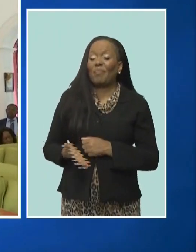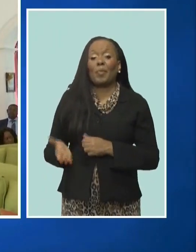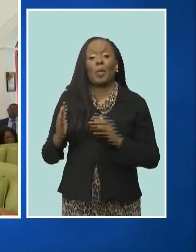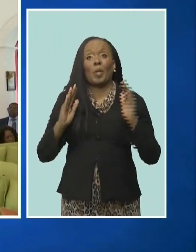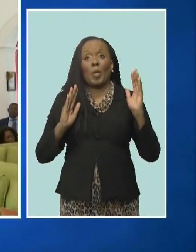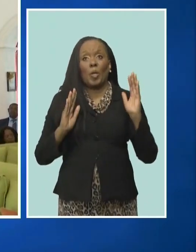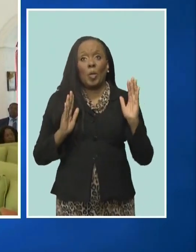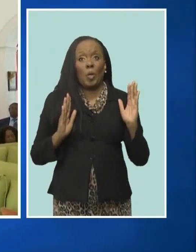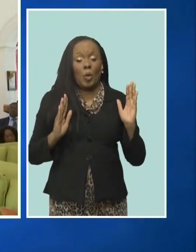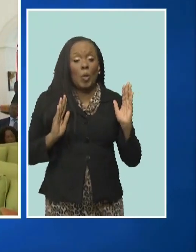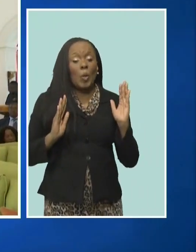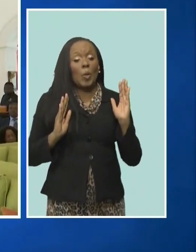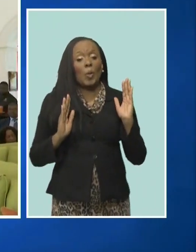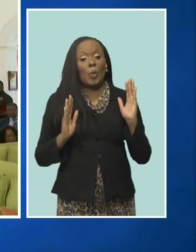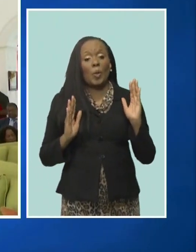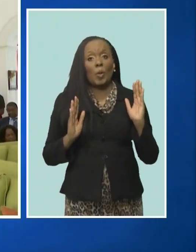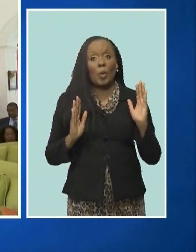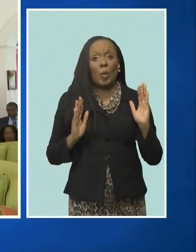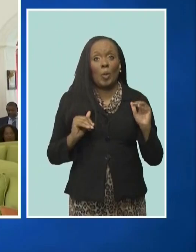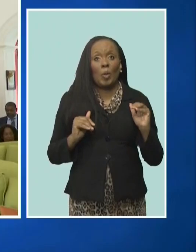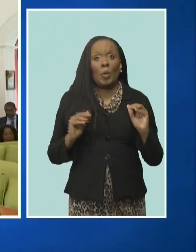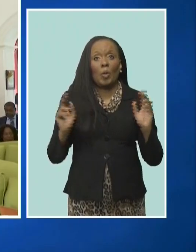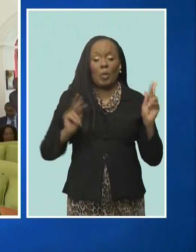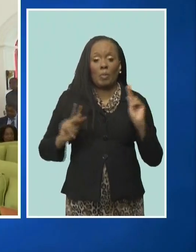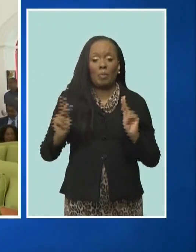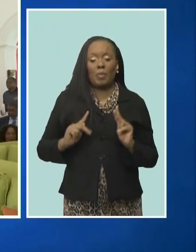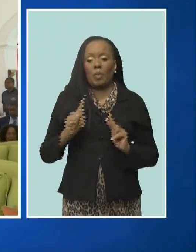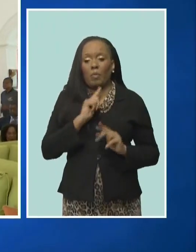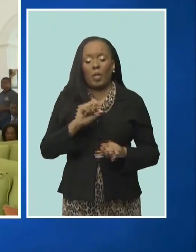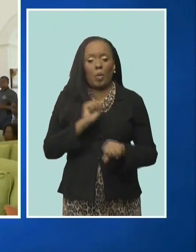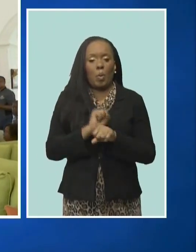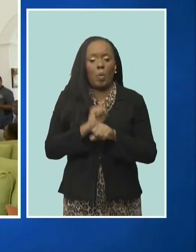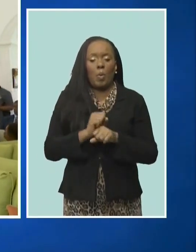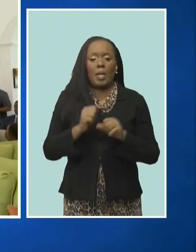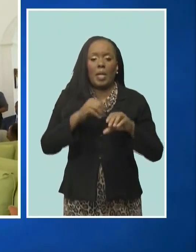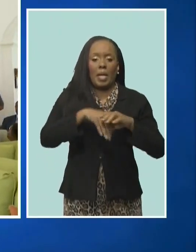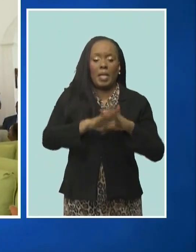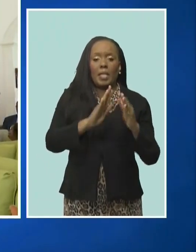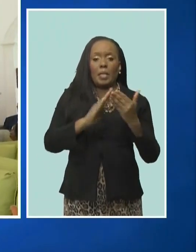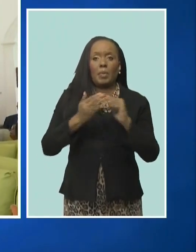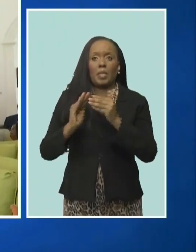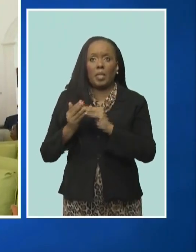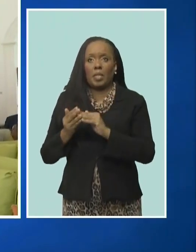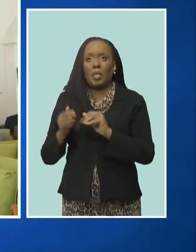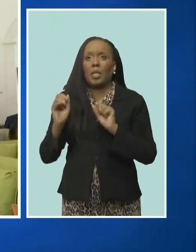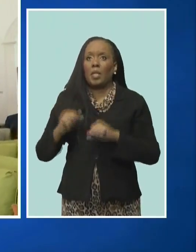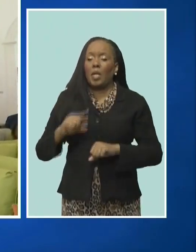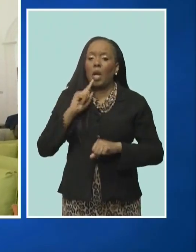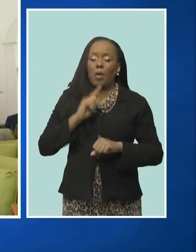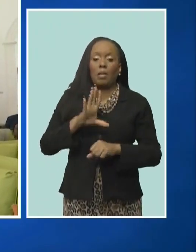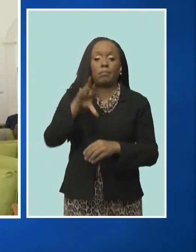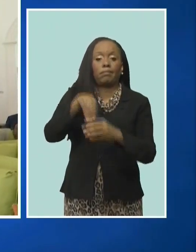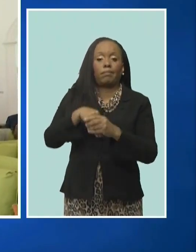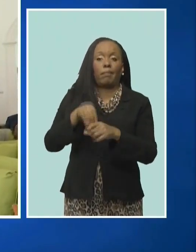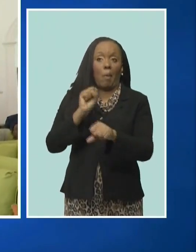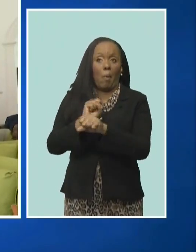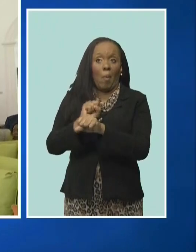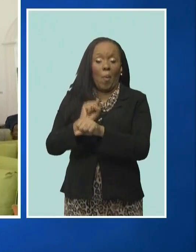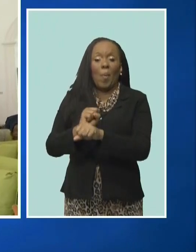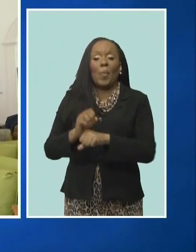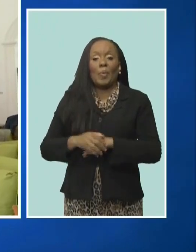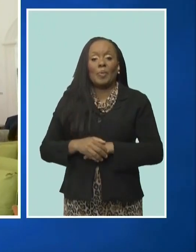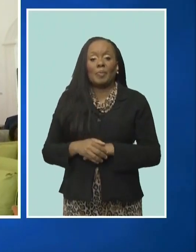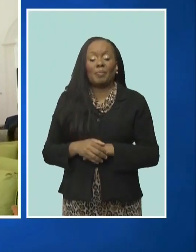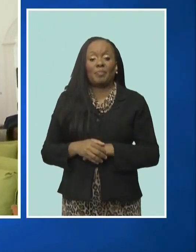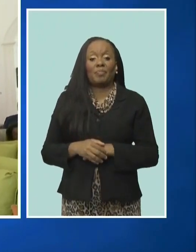St. Lucie who are going to be active in the community, who are going to look after programs, and that